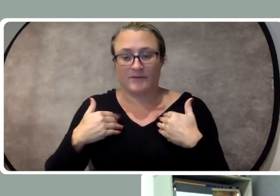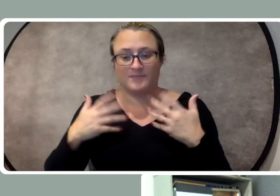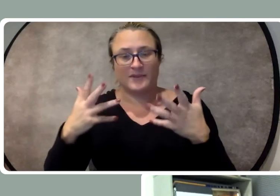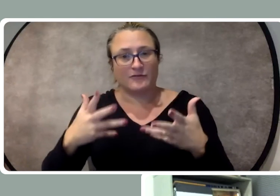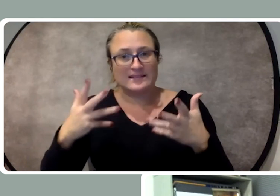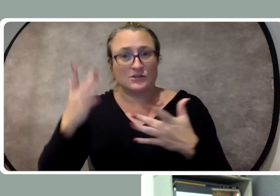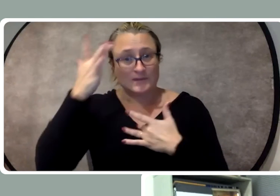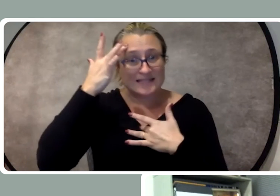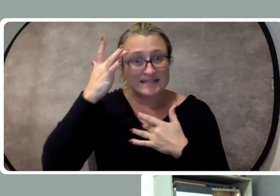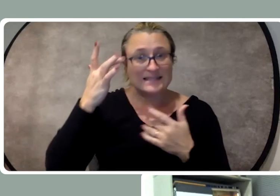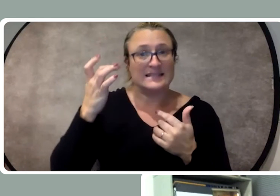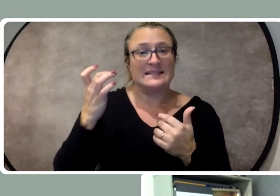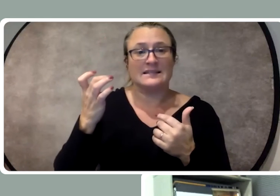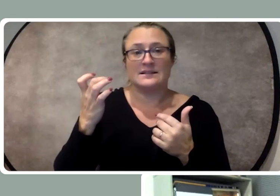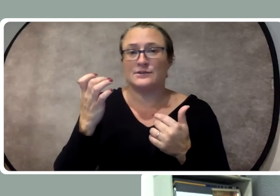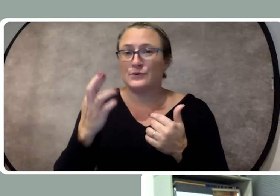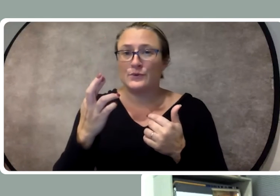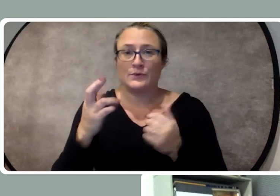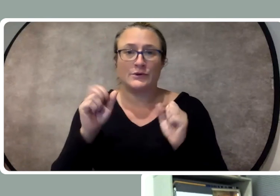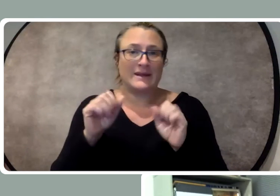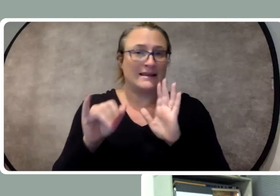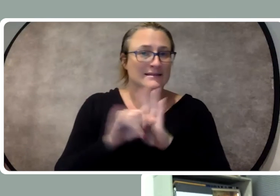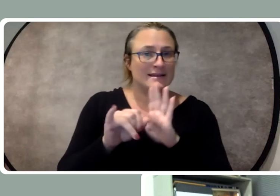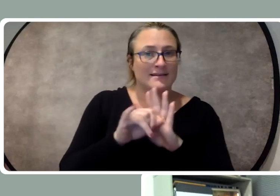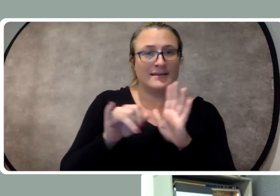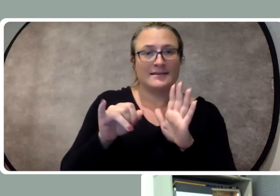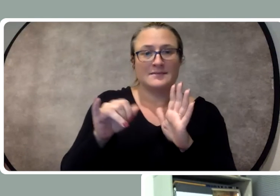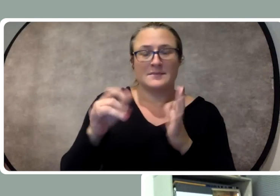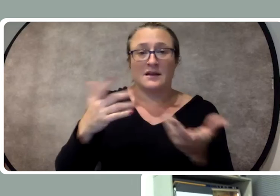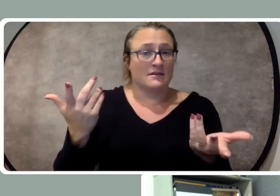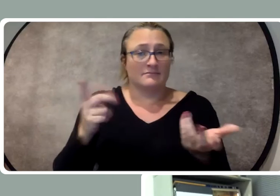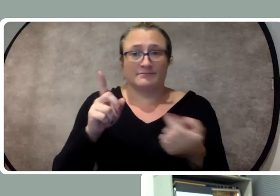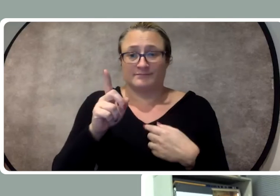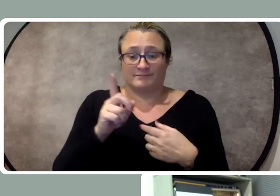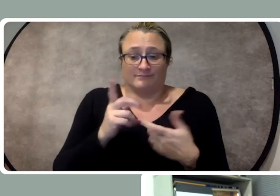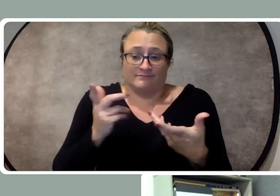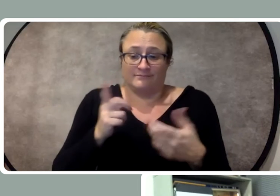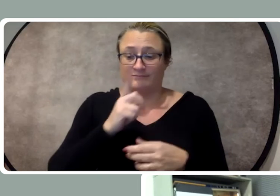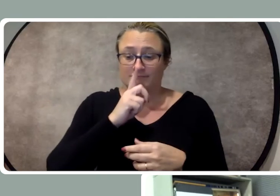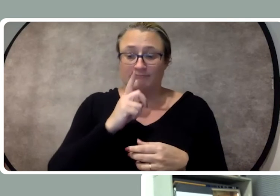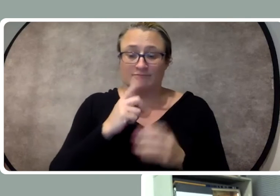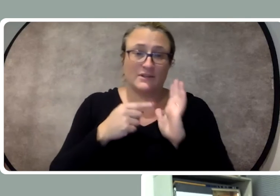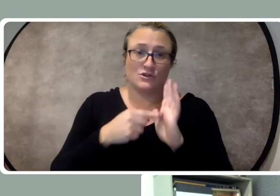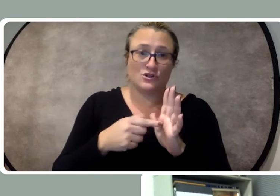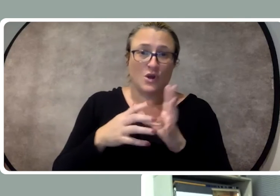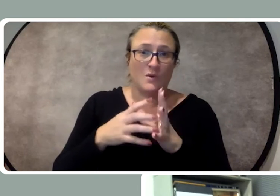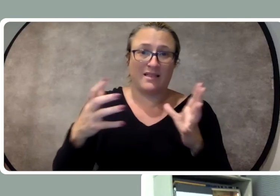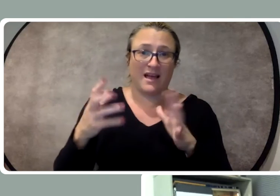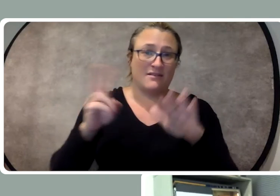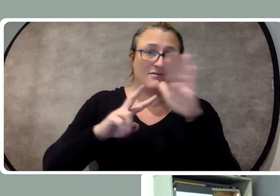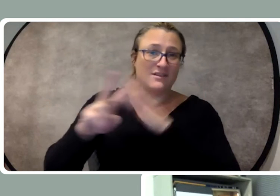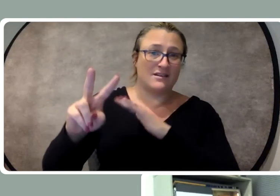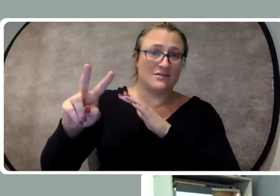disease, or you can detect things by circulating, they haven't really shown much clinical